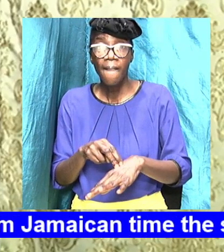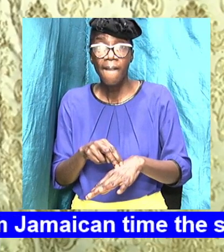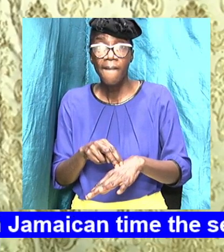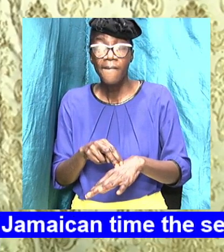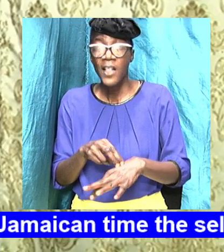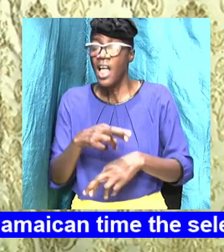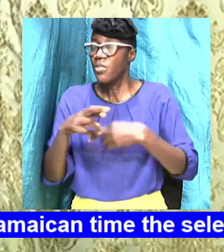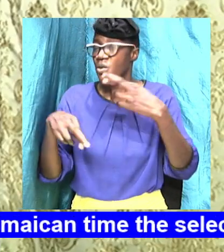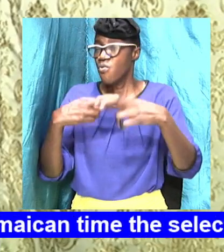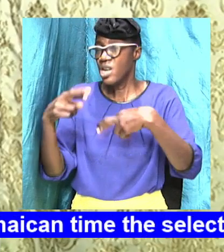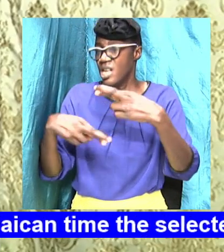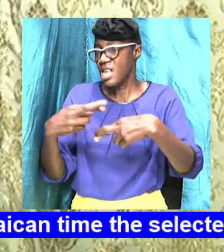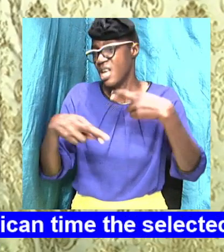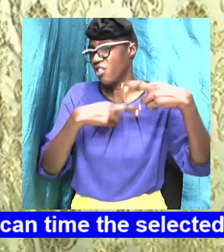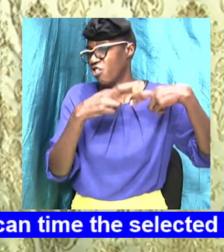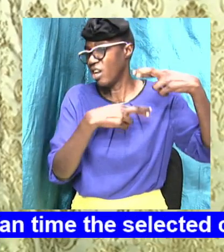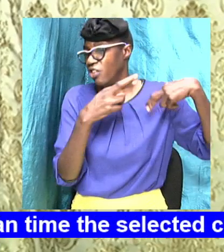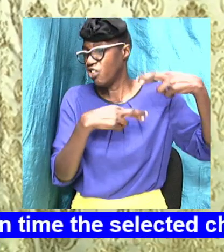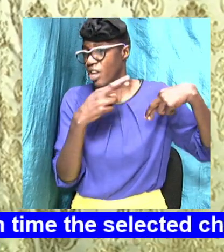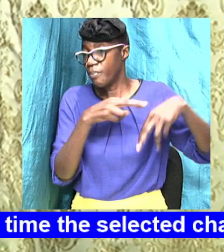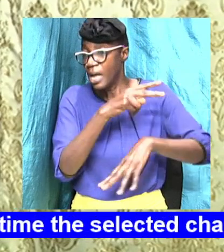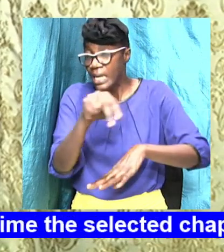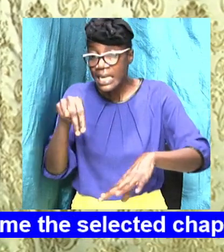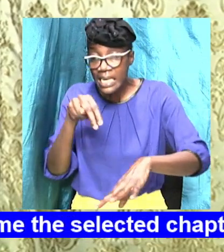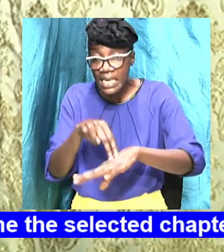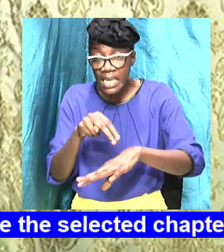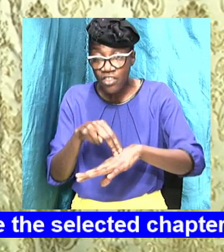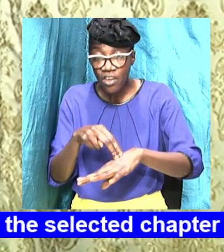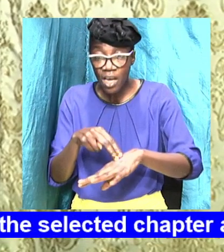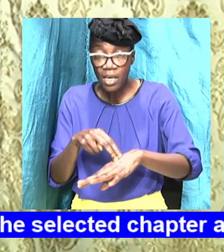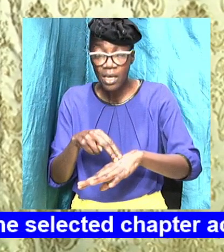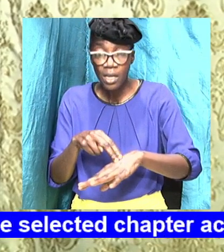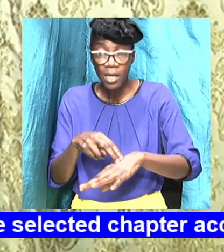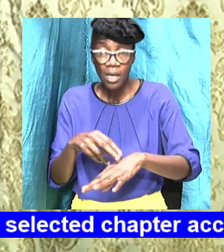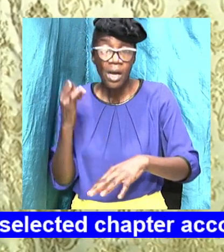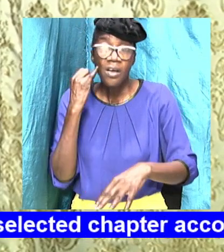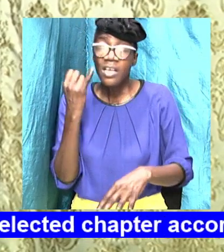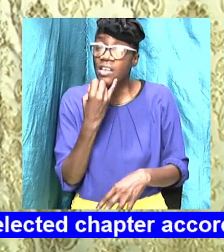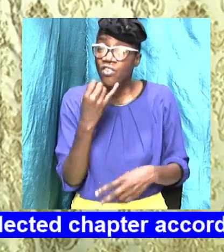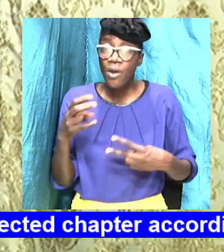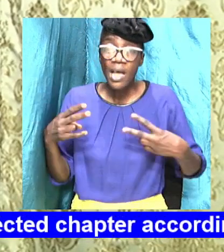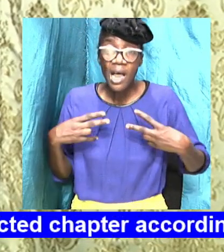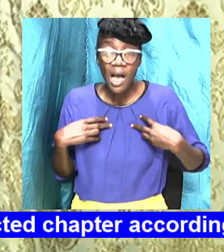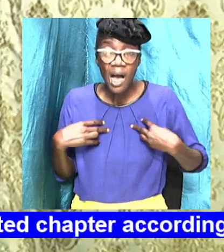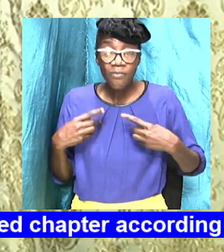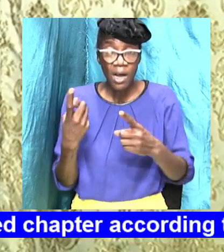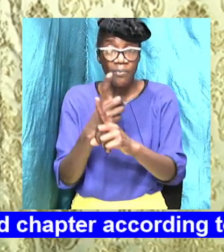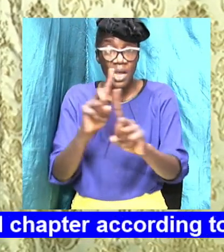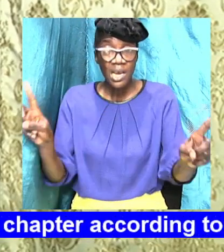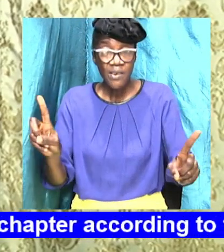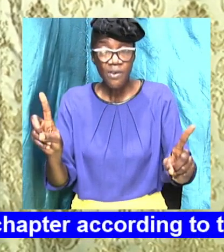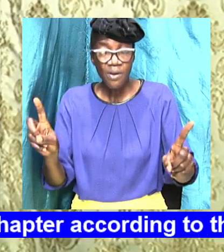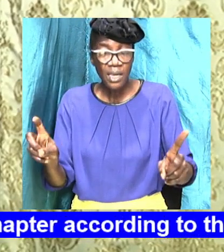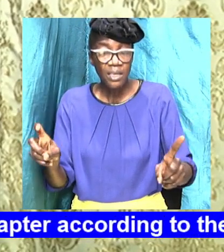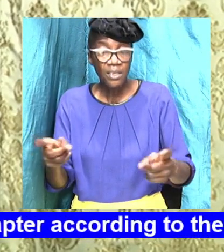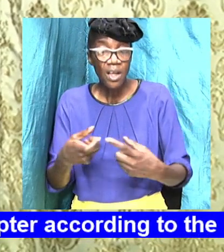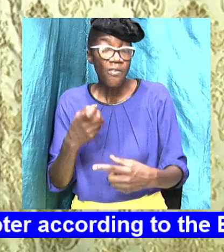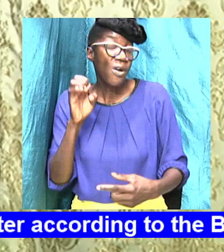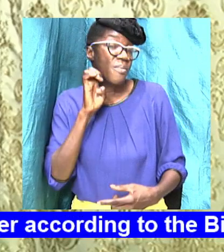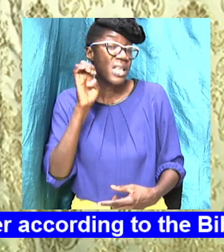The relationship the nation of Israel had with God as a result of their deliverance from Egypt